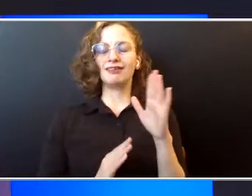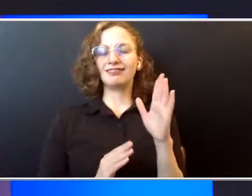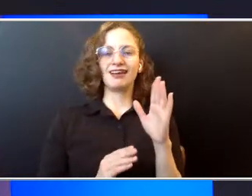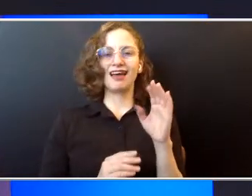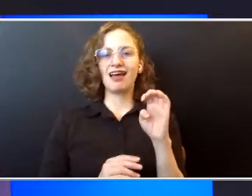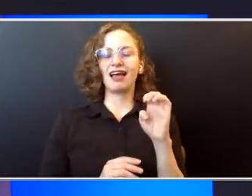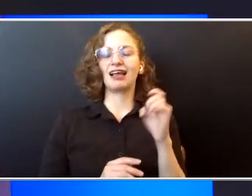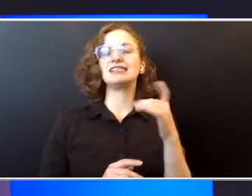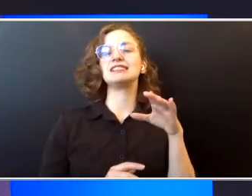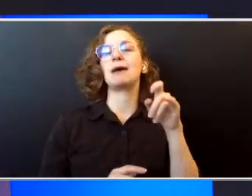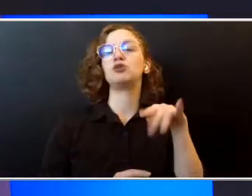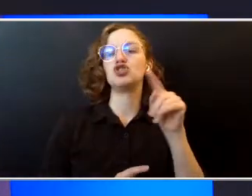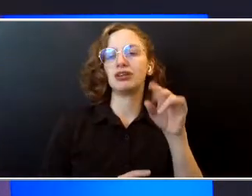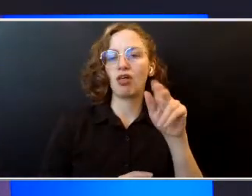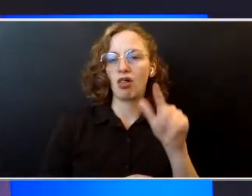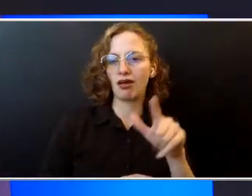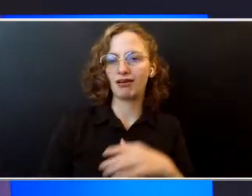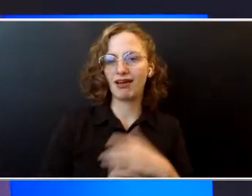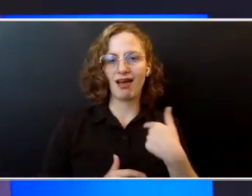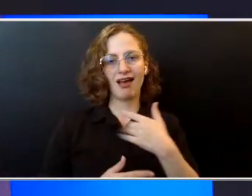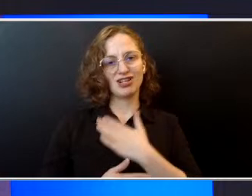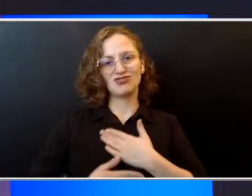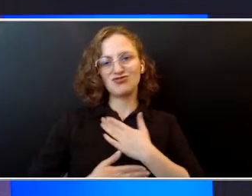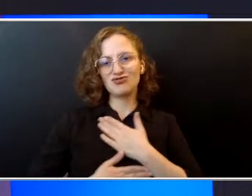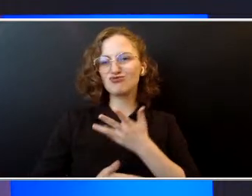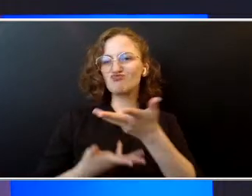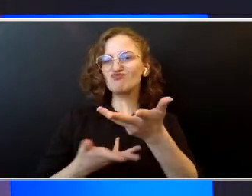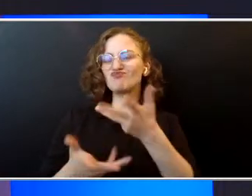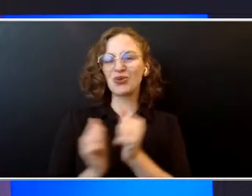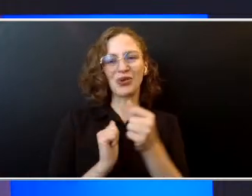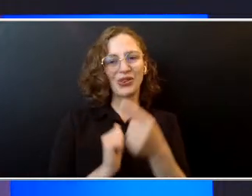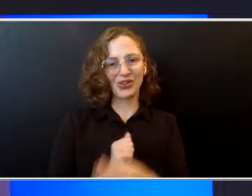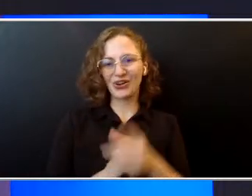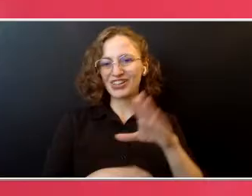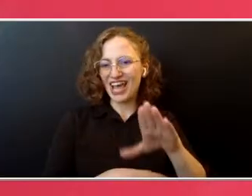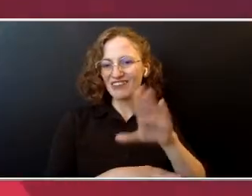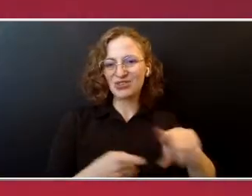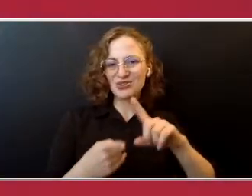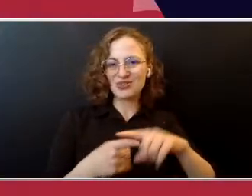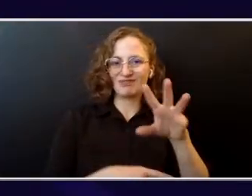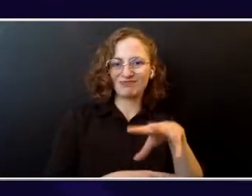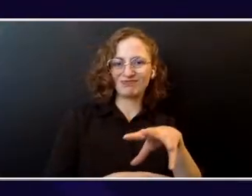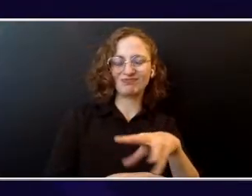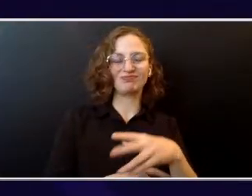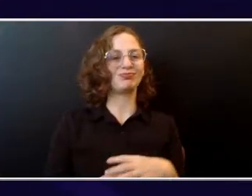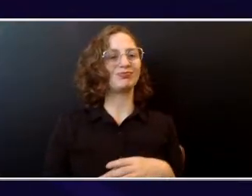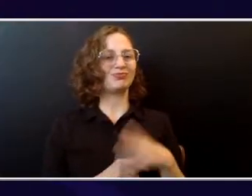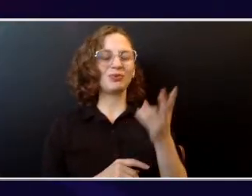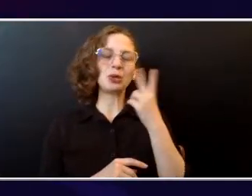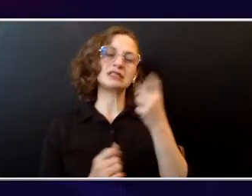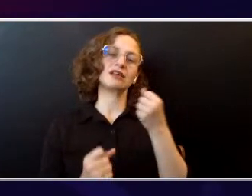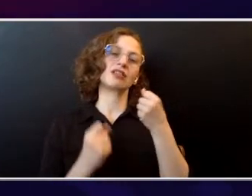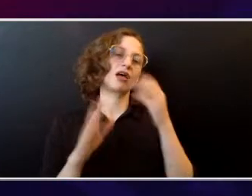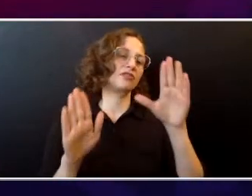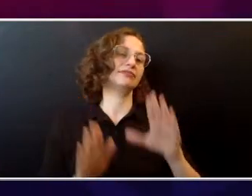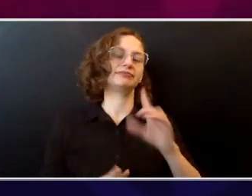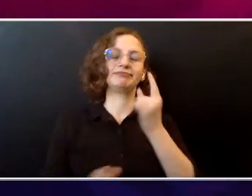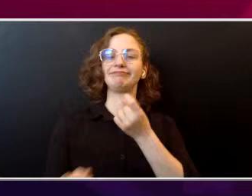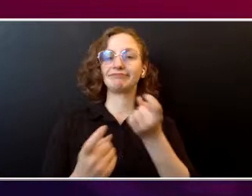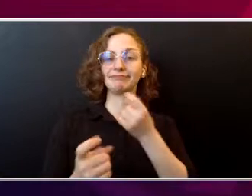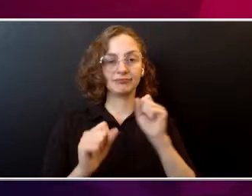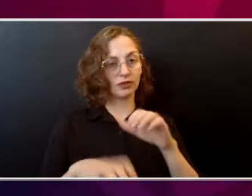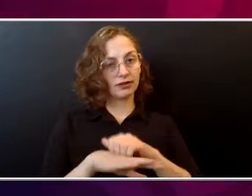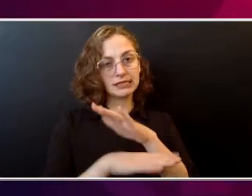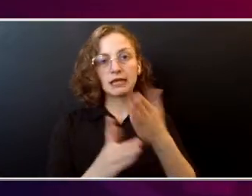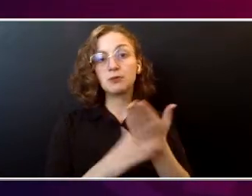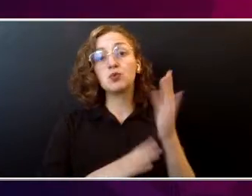treatment. She was entertaining all your nurses. Very entertaining. Very sweet. We're getting a lot of great questions. You can send them to us on YouTube, the X platform,